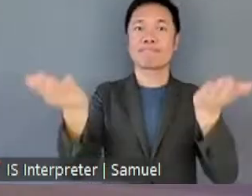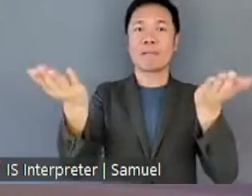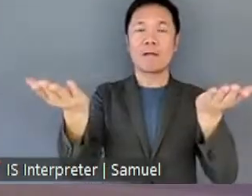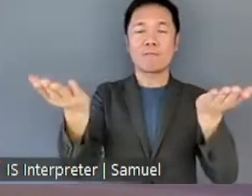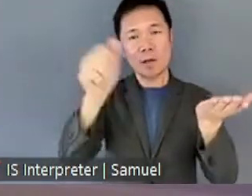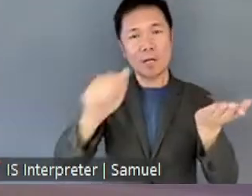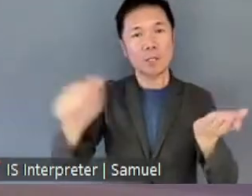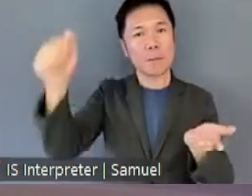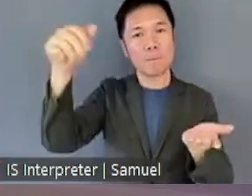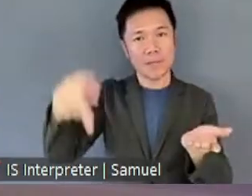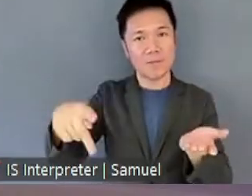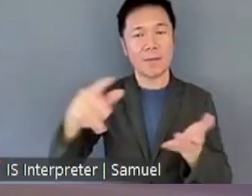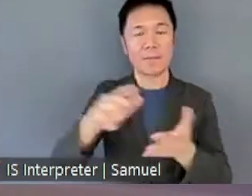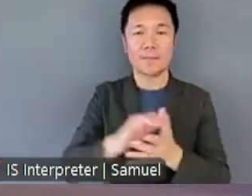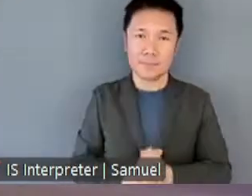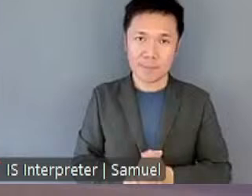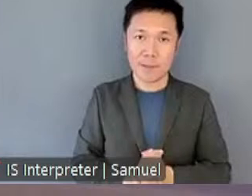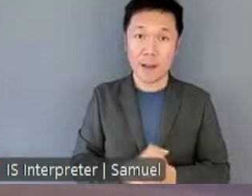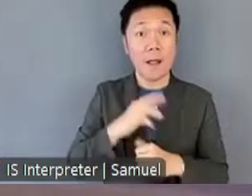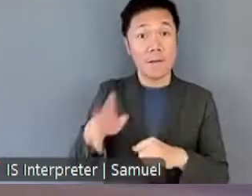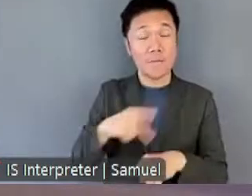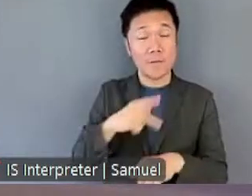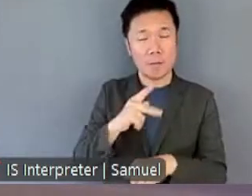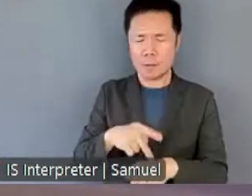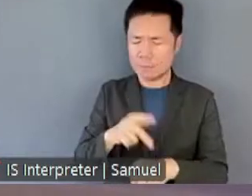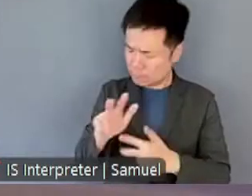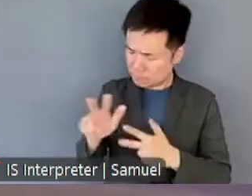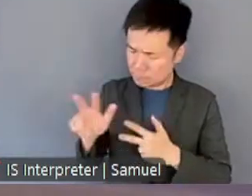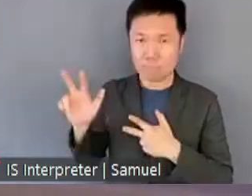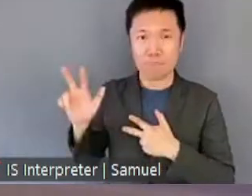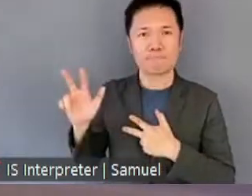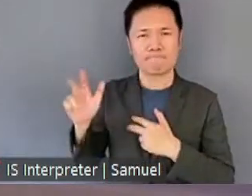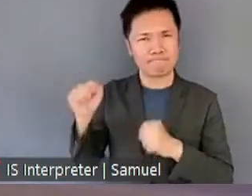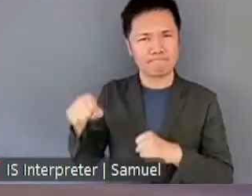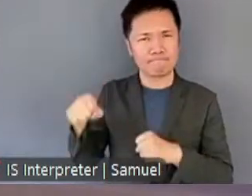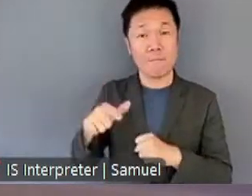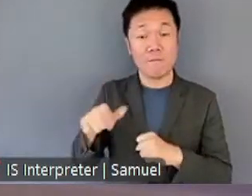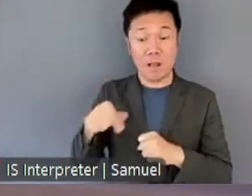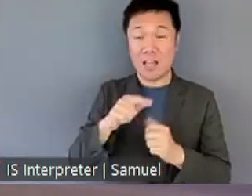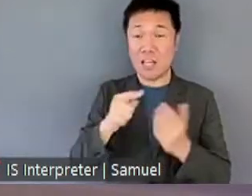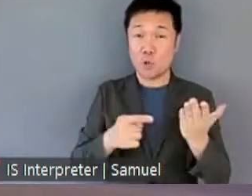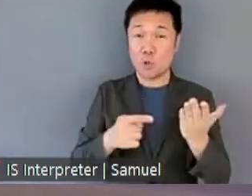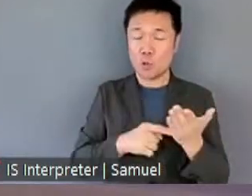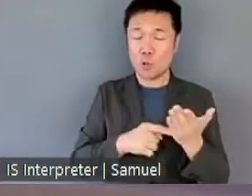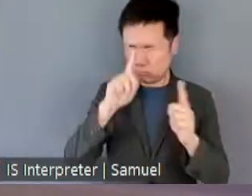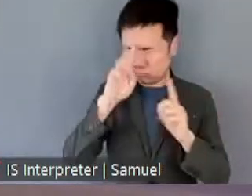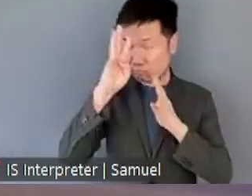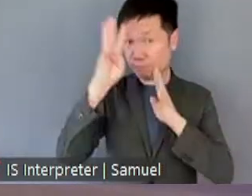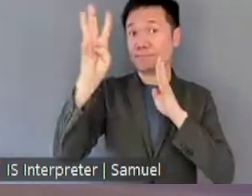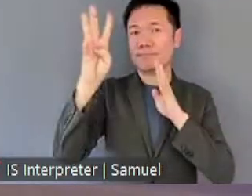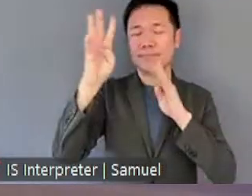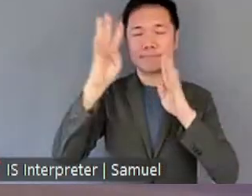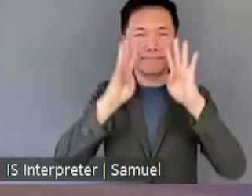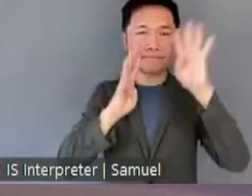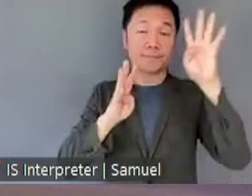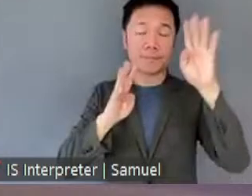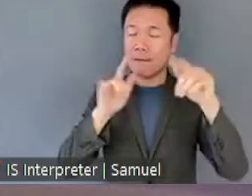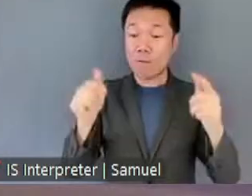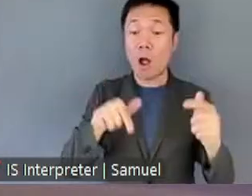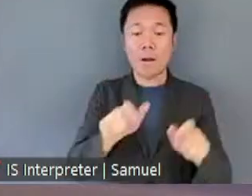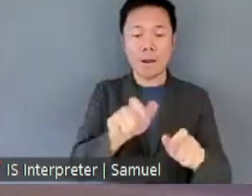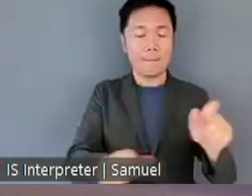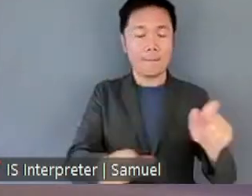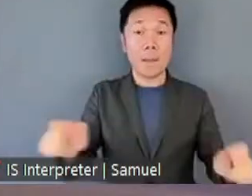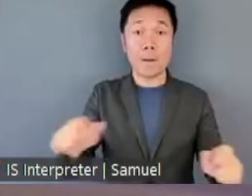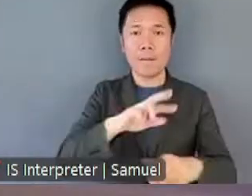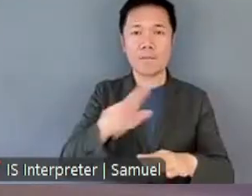and the Pacific. The Philippines is dedicated to using digital innovation to improve the lives of our people and protect